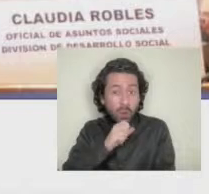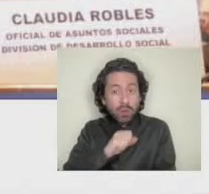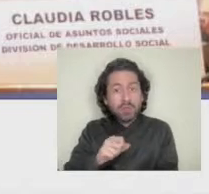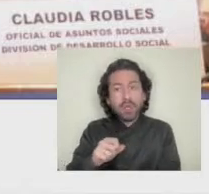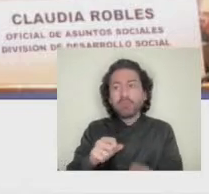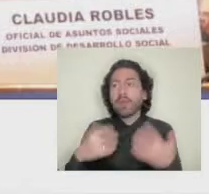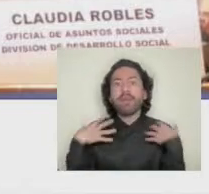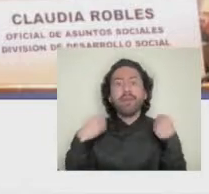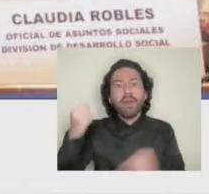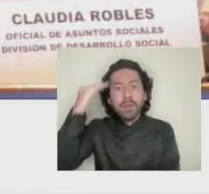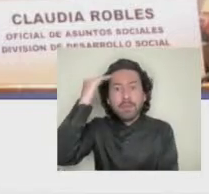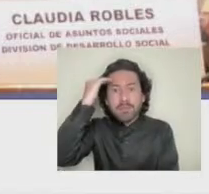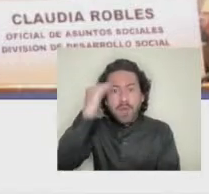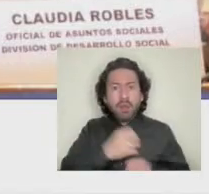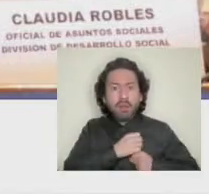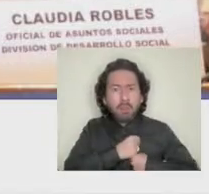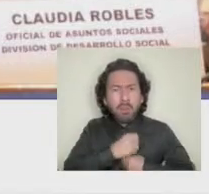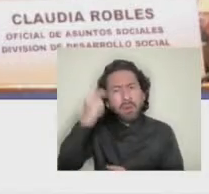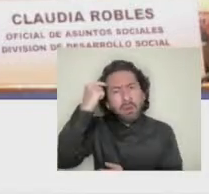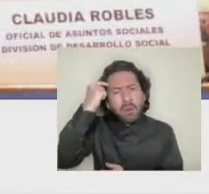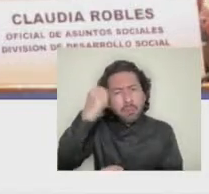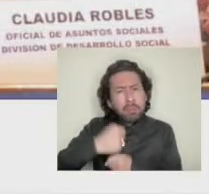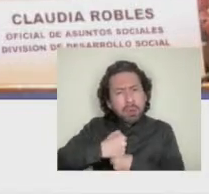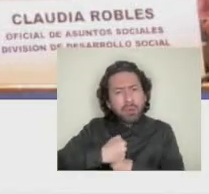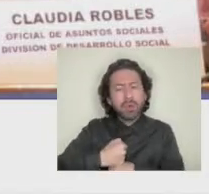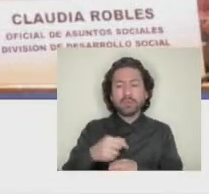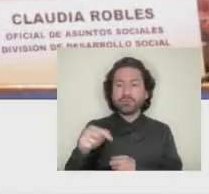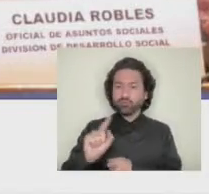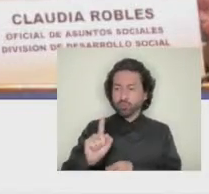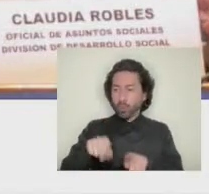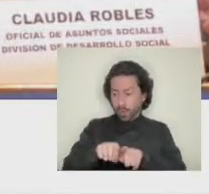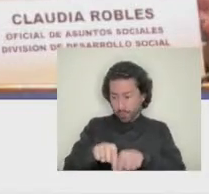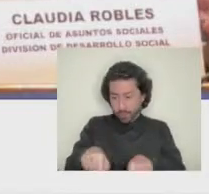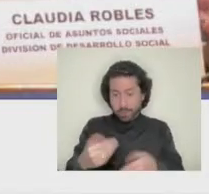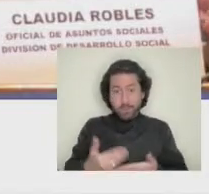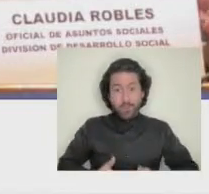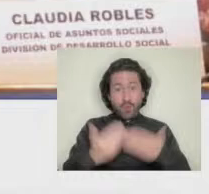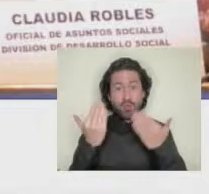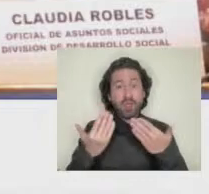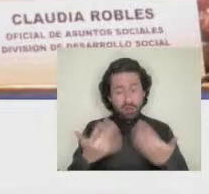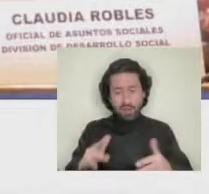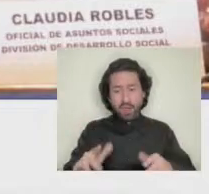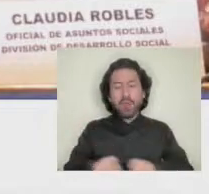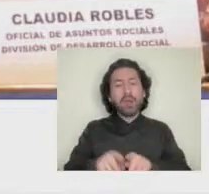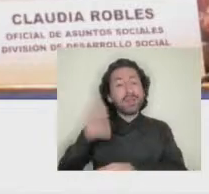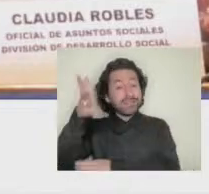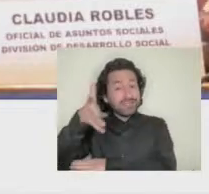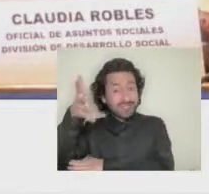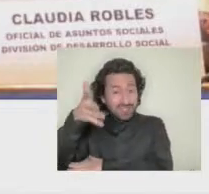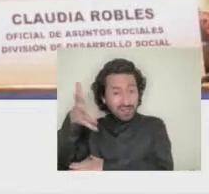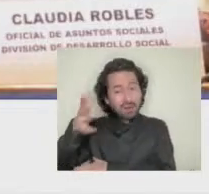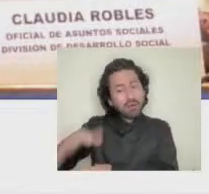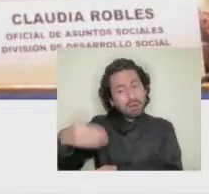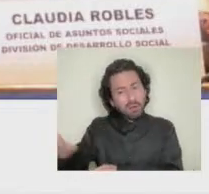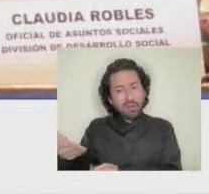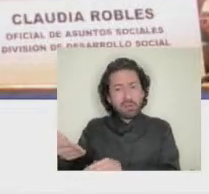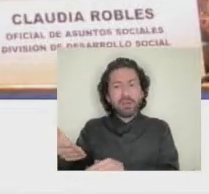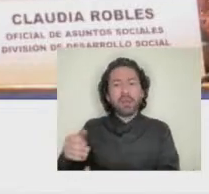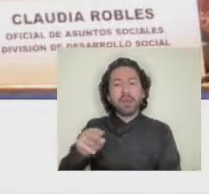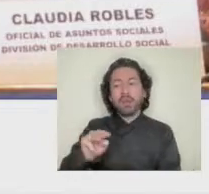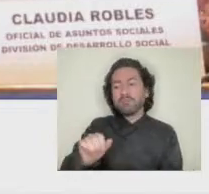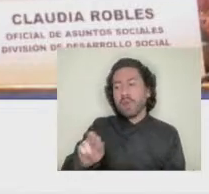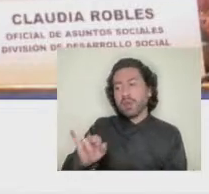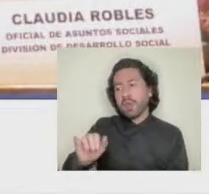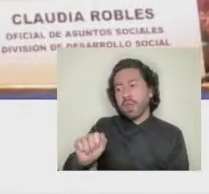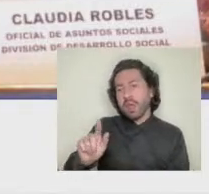in mental health, depression, going back to this morning to what we had in the keynote address and